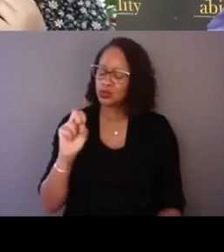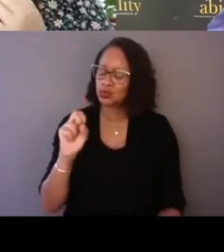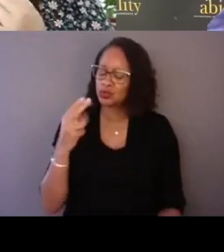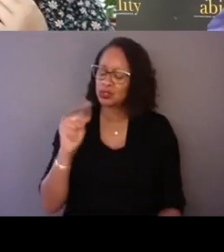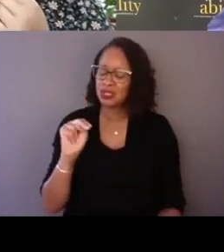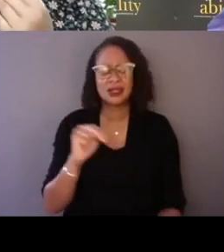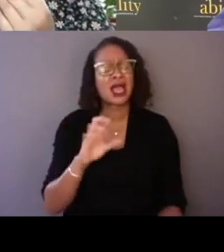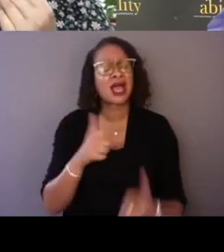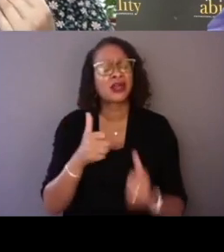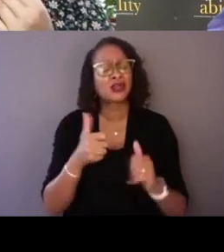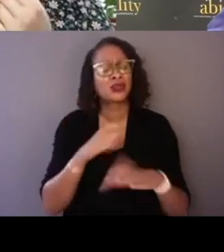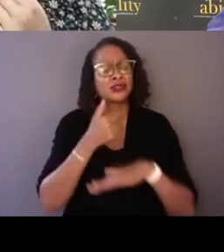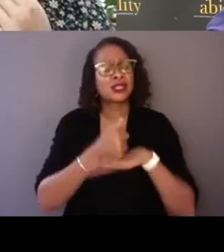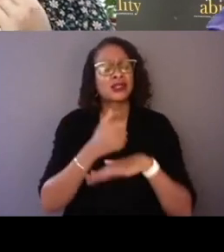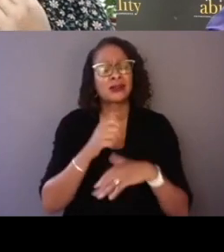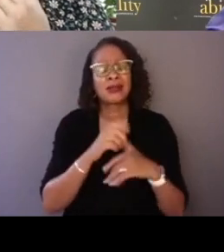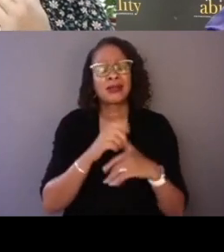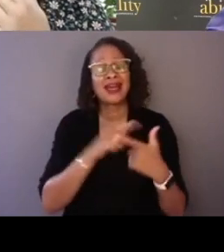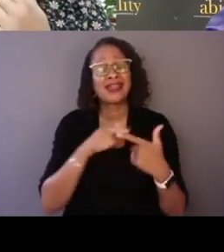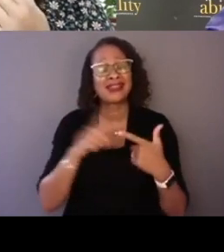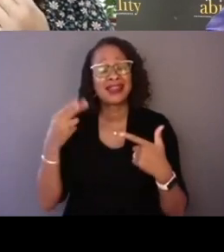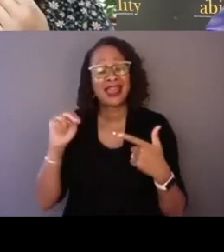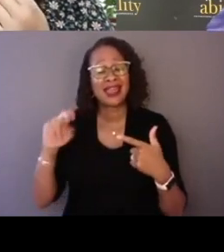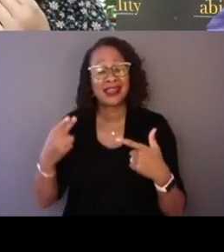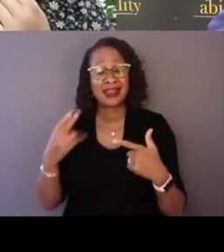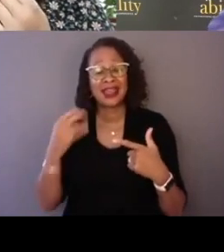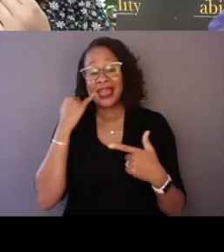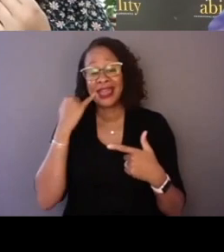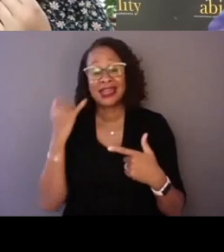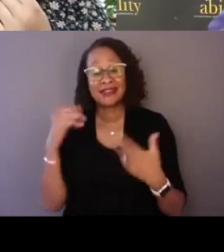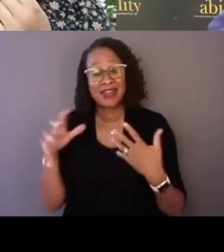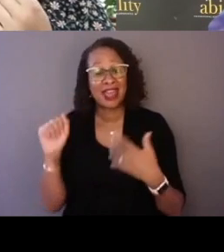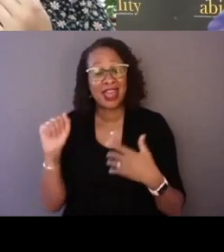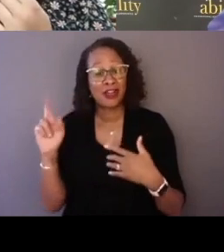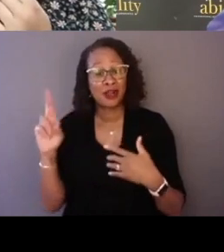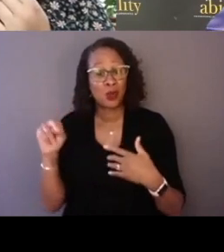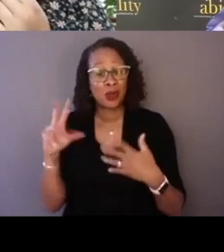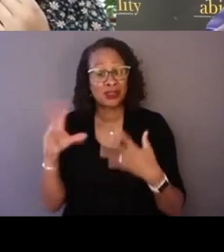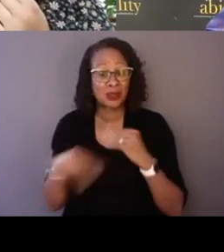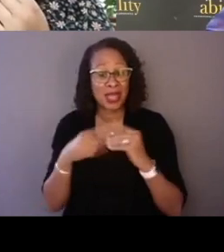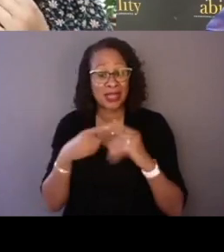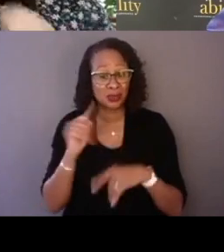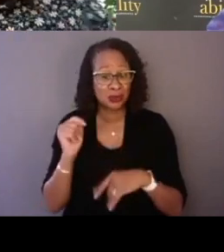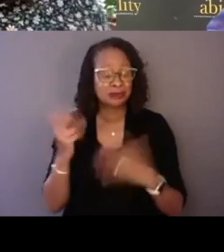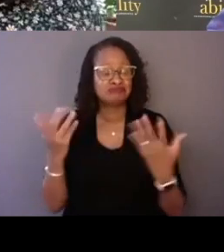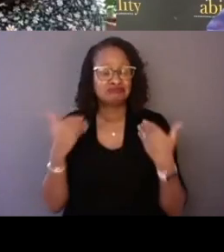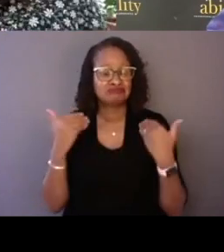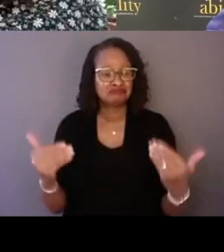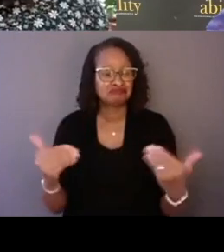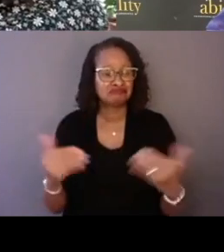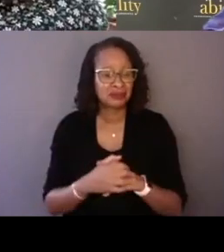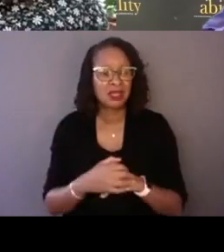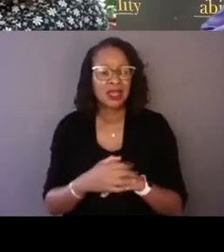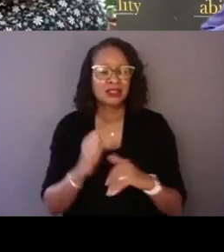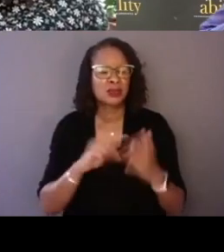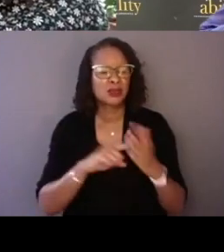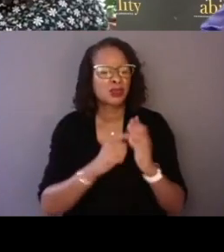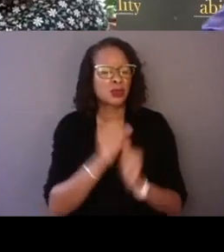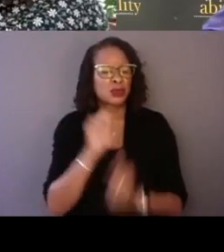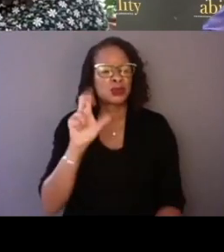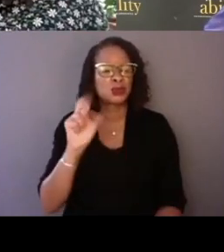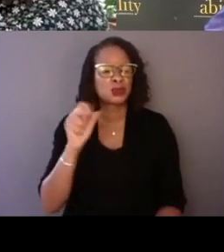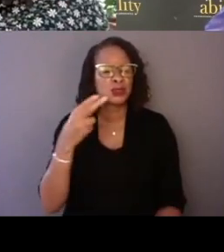Hannah, will go to you, and then Aaron, if there's anything further you want to add. But it seems like you broached this in your last answer. So,